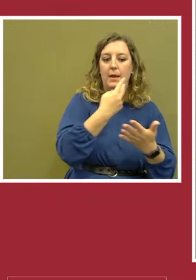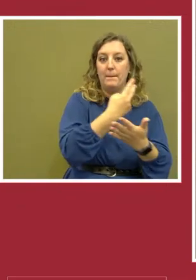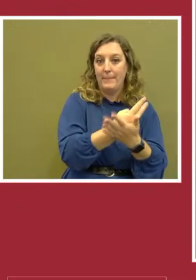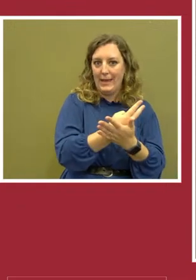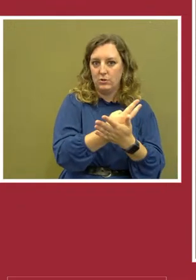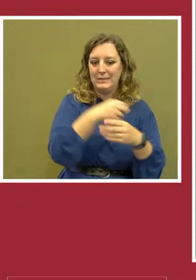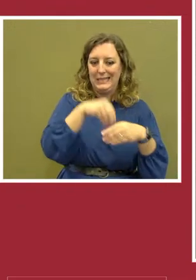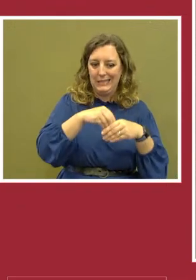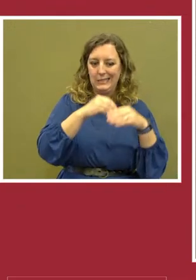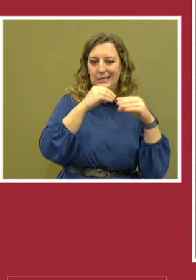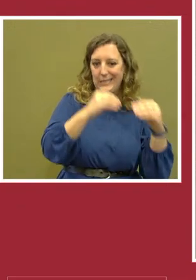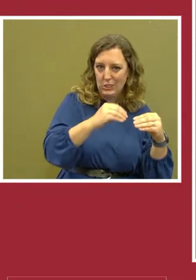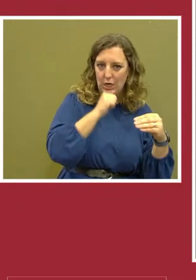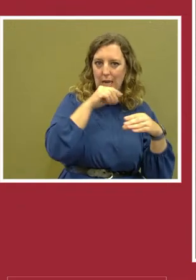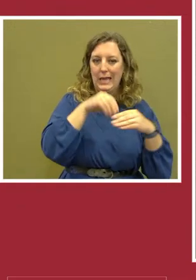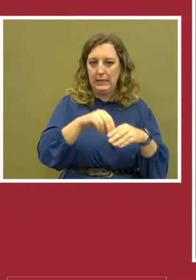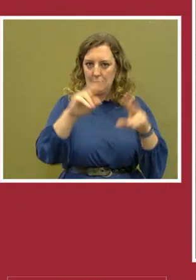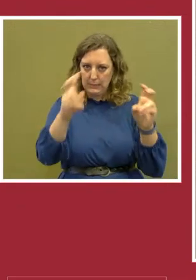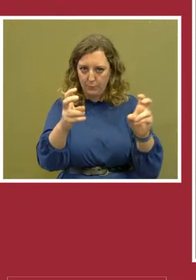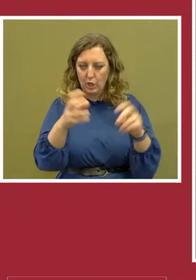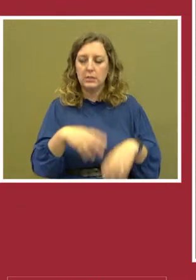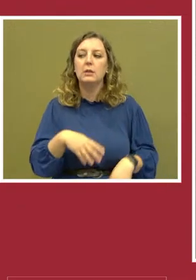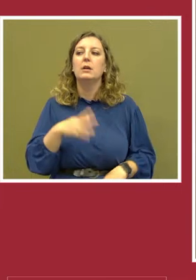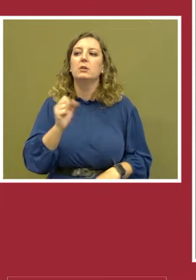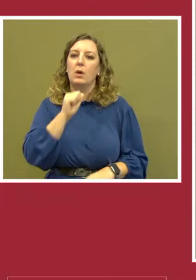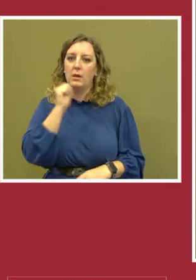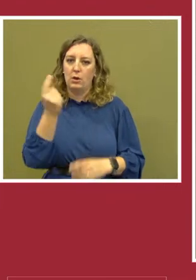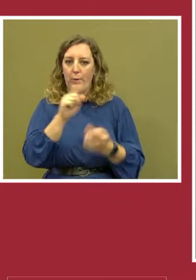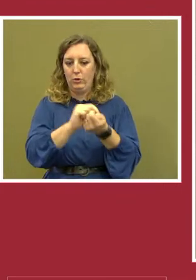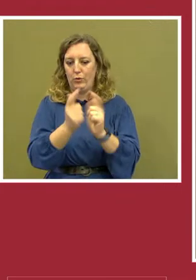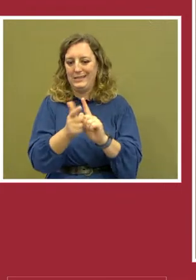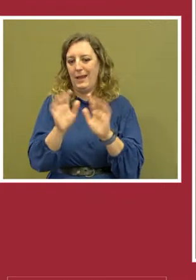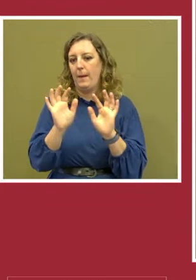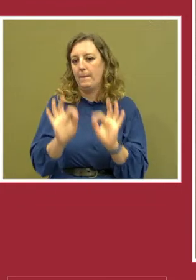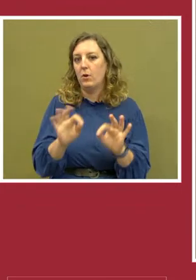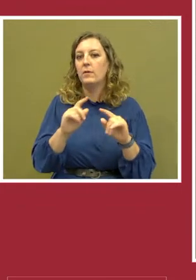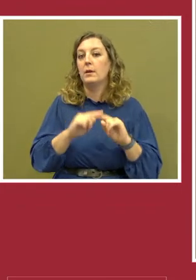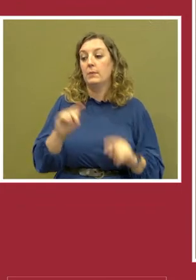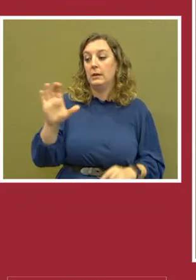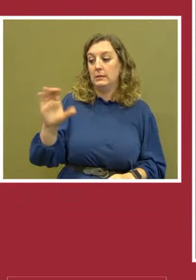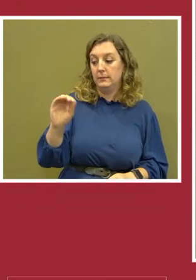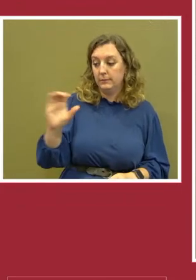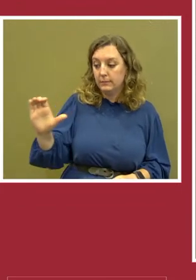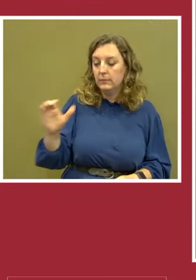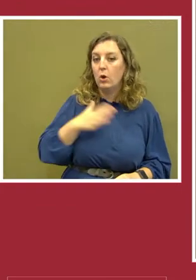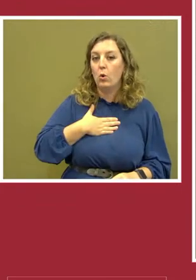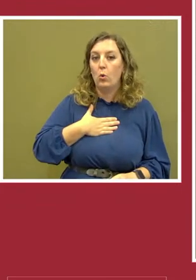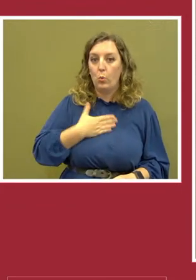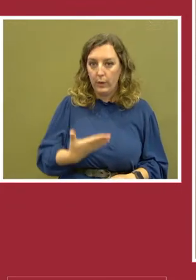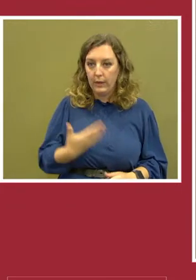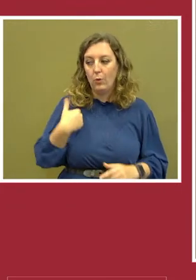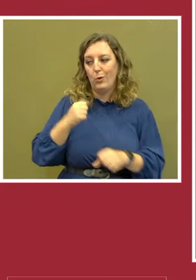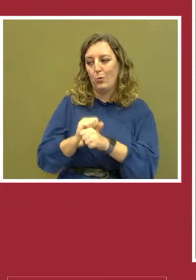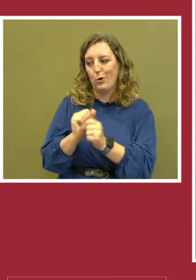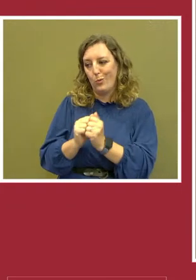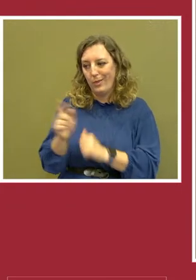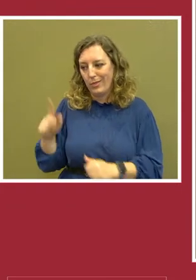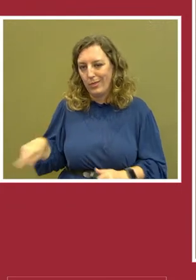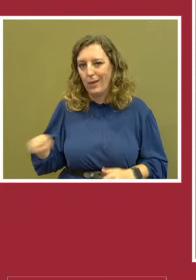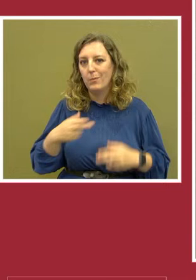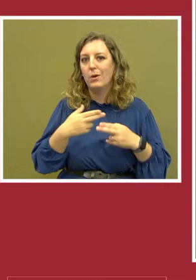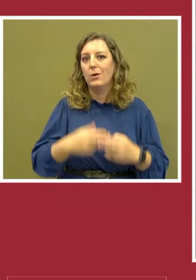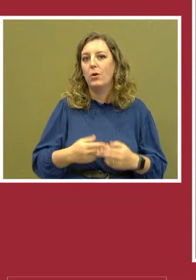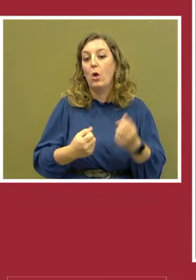in teaching. And so it doesn't always translate perfectly, but what COCC has been willing to do, and we're working with them, is what's